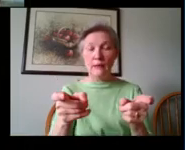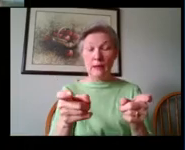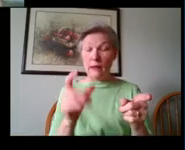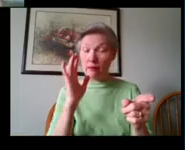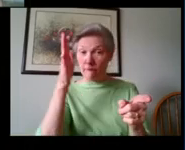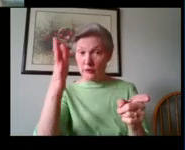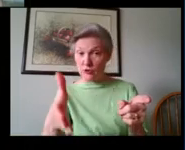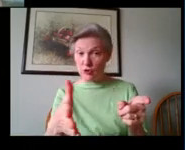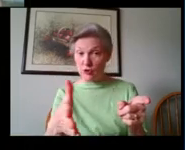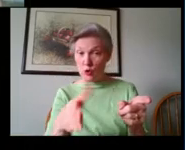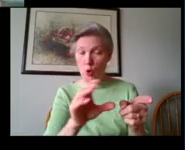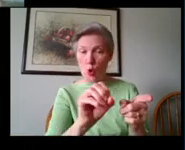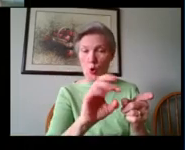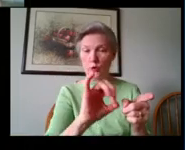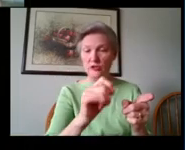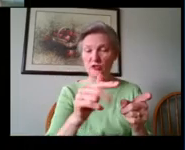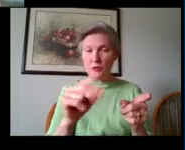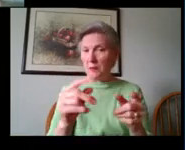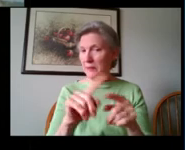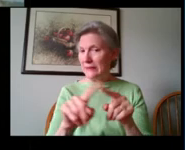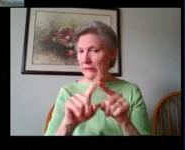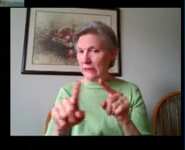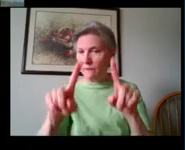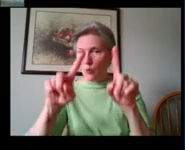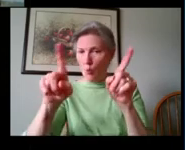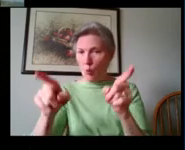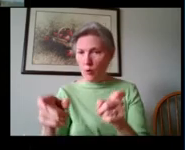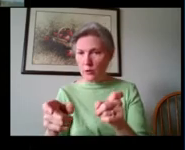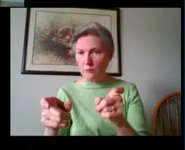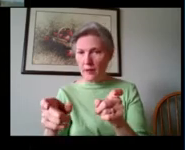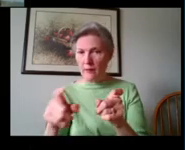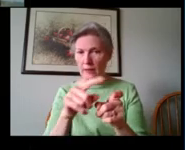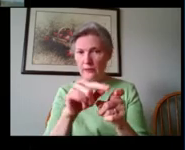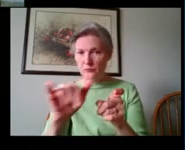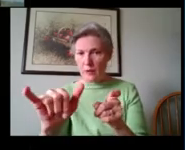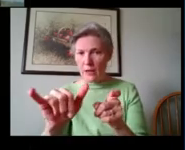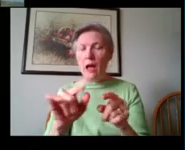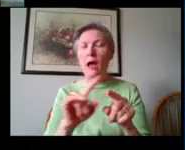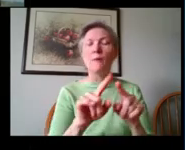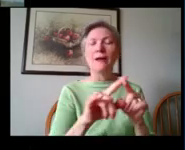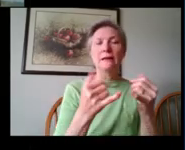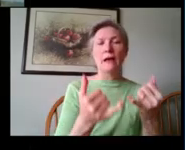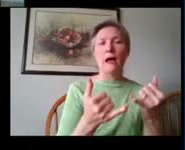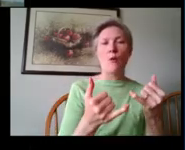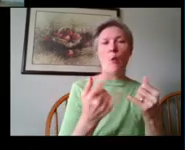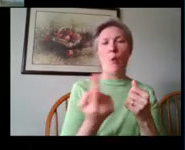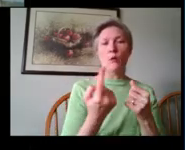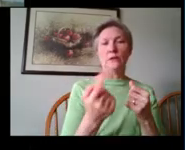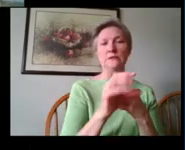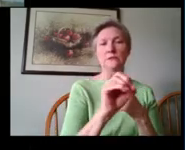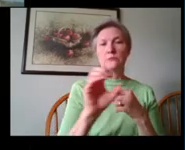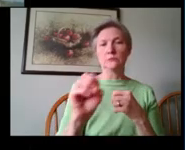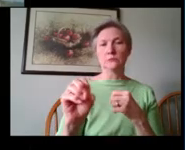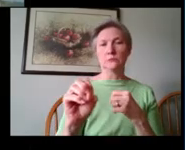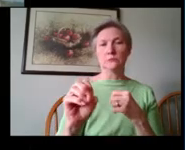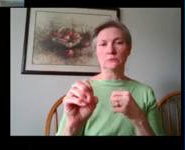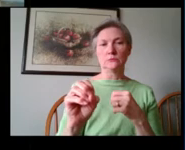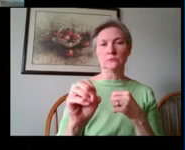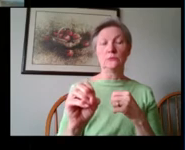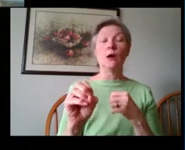your origin might be a different ordered pair, but right now it's always going to be 0, 0.